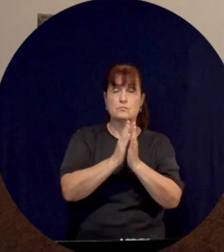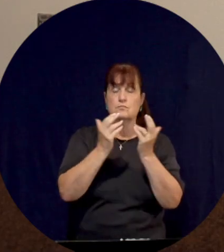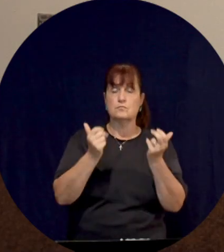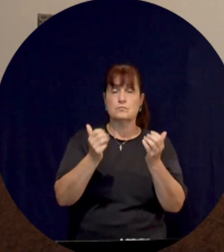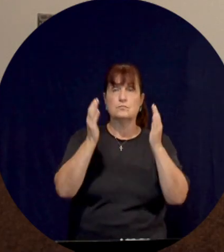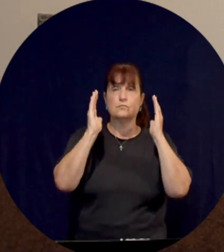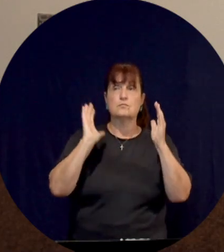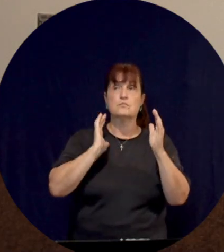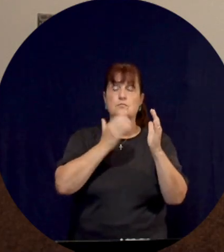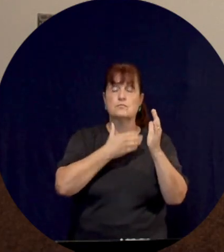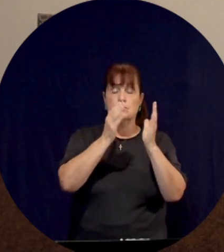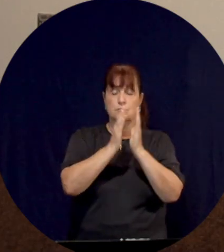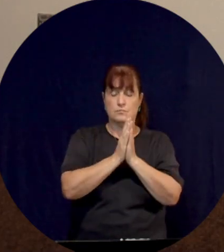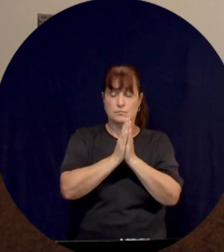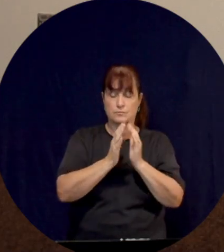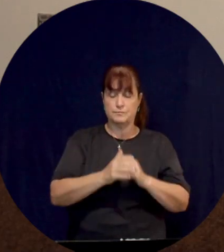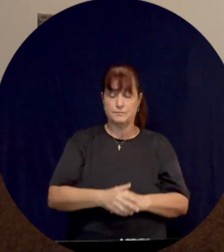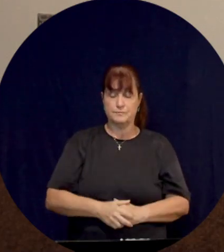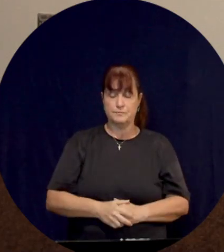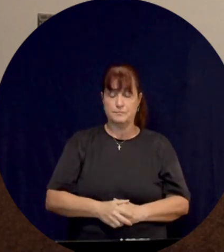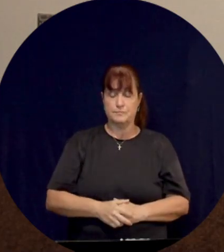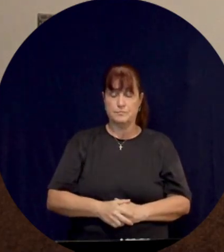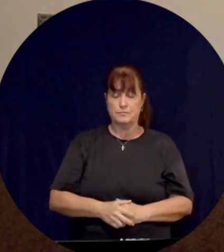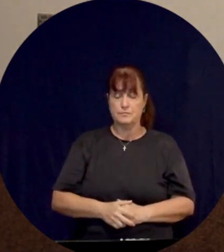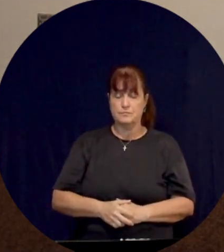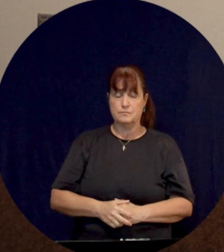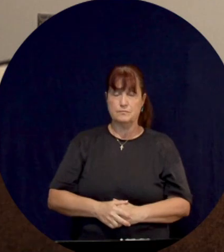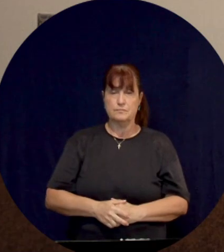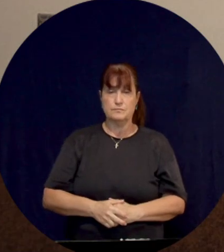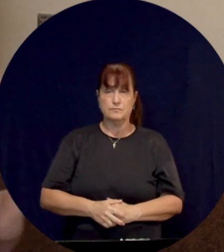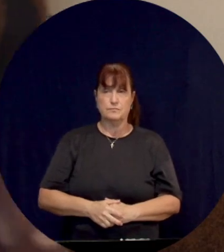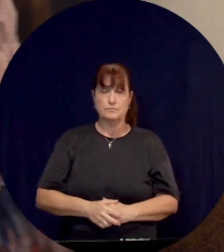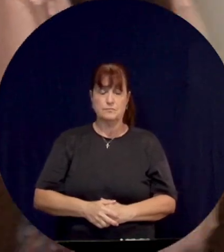now to hear our prayer.